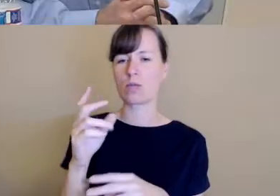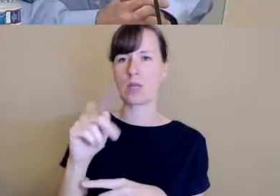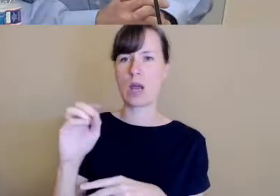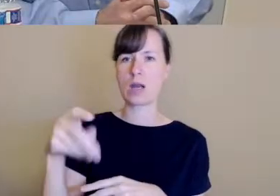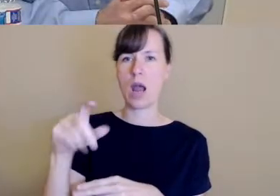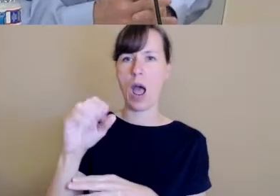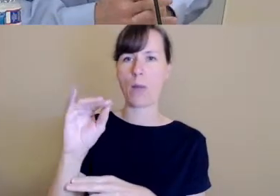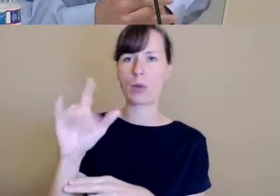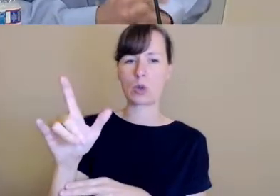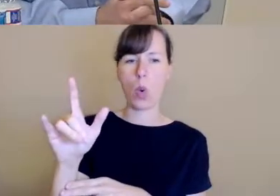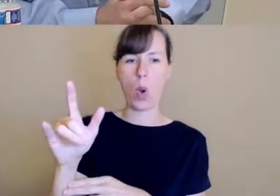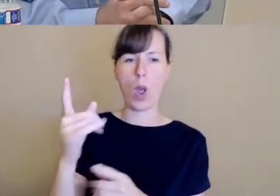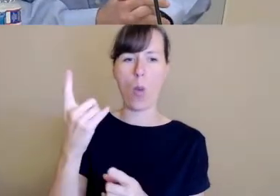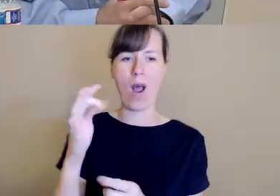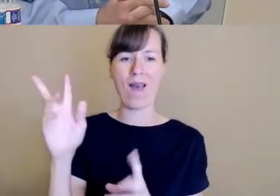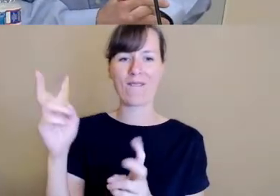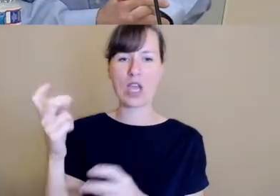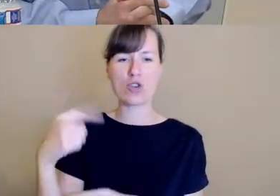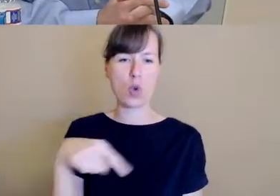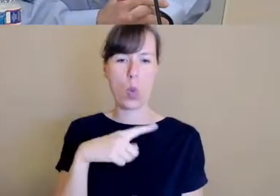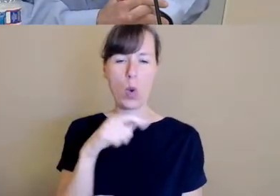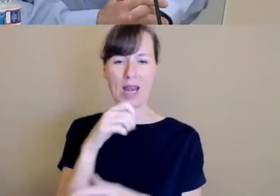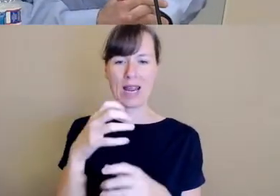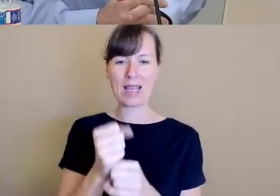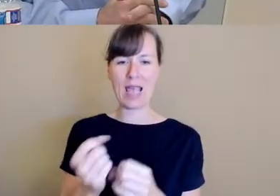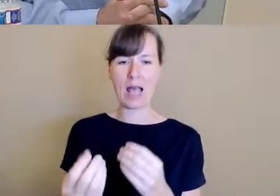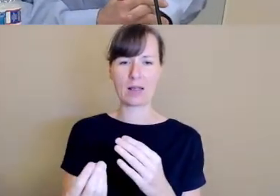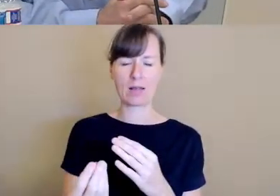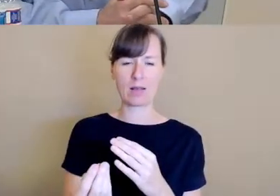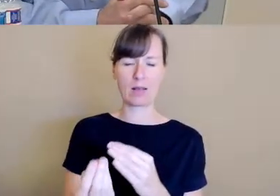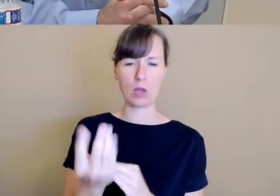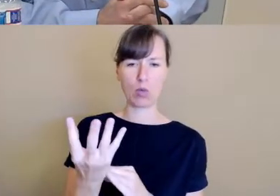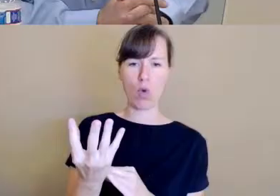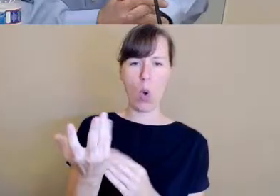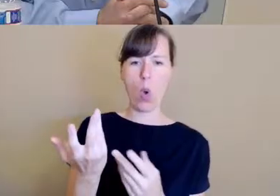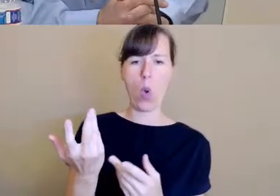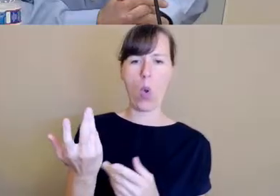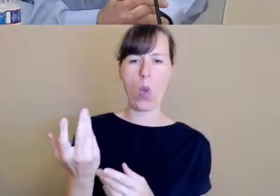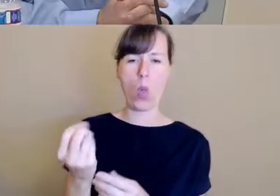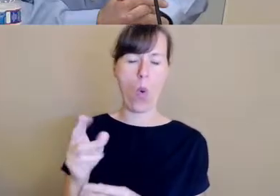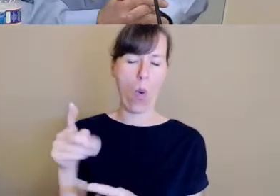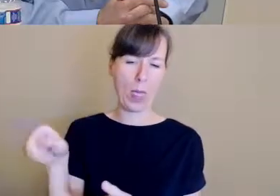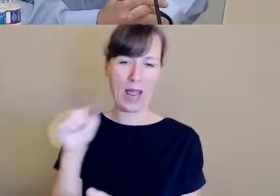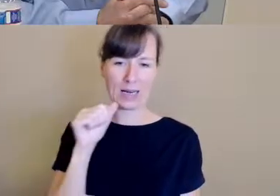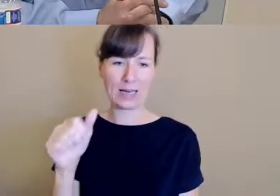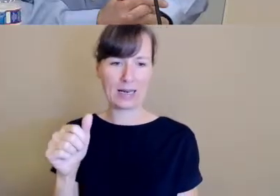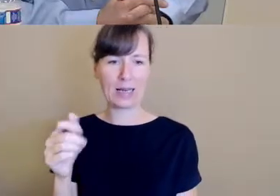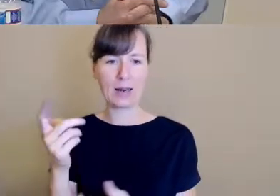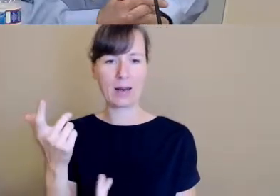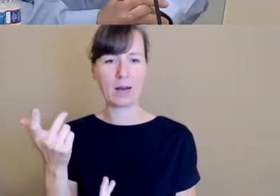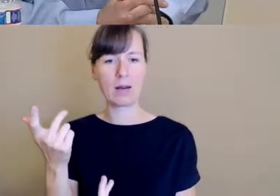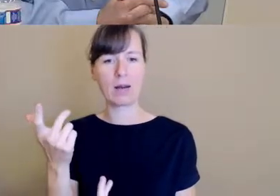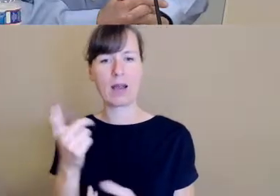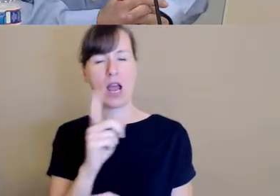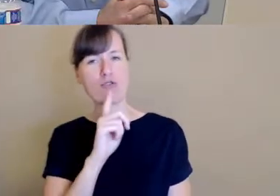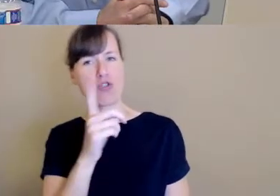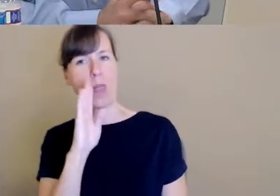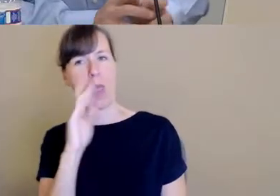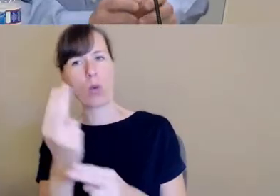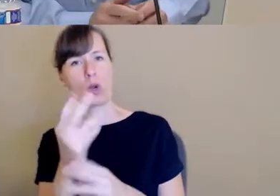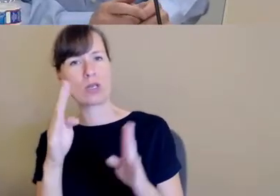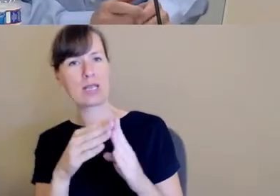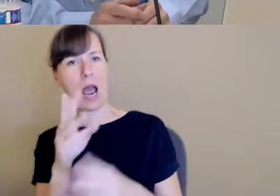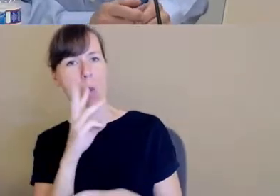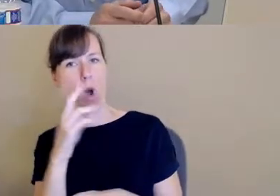didn't get the growth, or they didn't get the growth that they needed. And certainly they're going to be using the town's water because the building's right there, right?